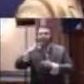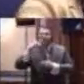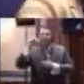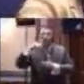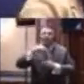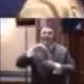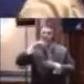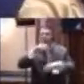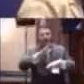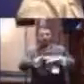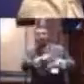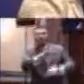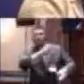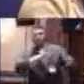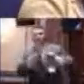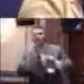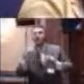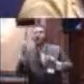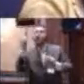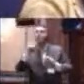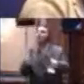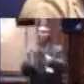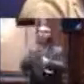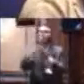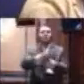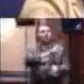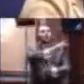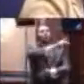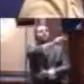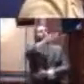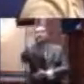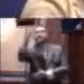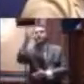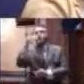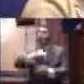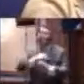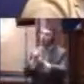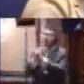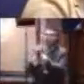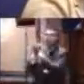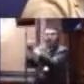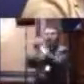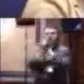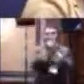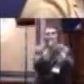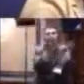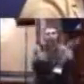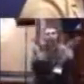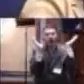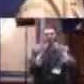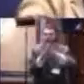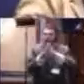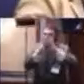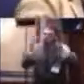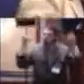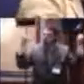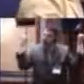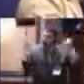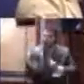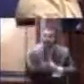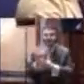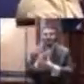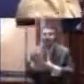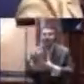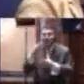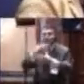and individuals. And the big challenge that we confronted with the Constituent Assembly process was,